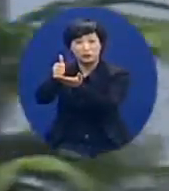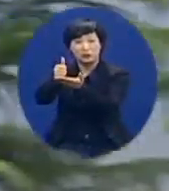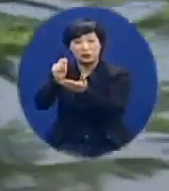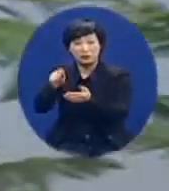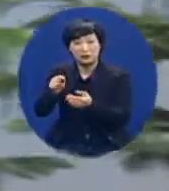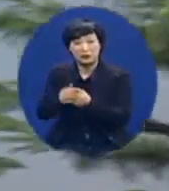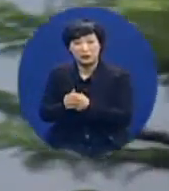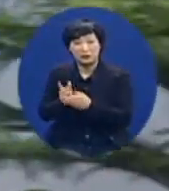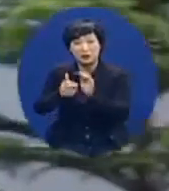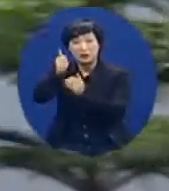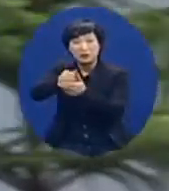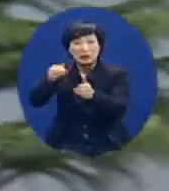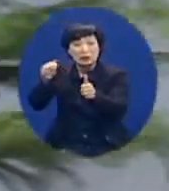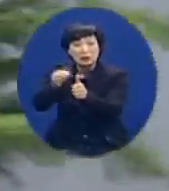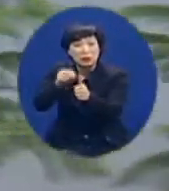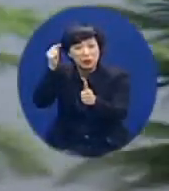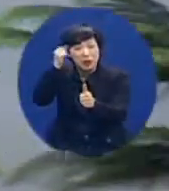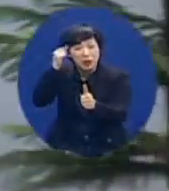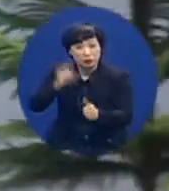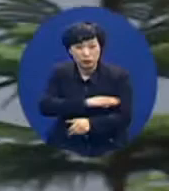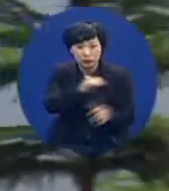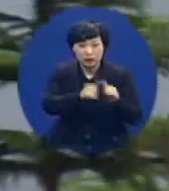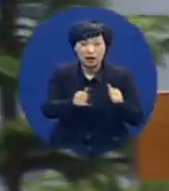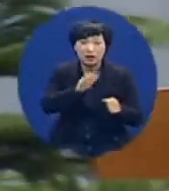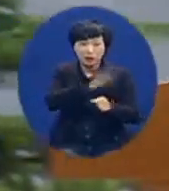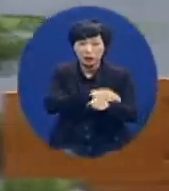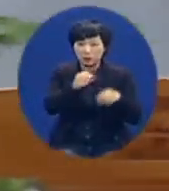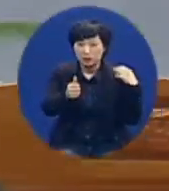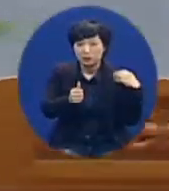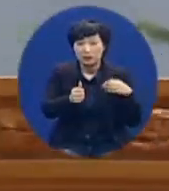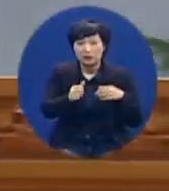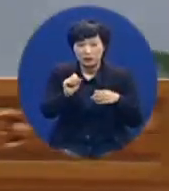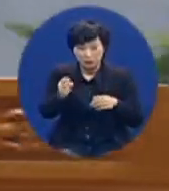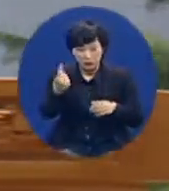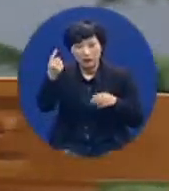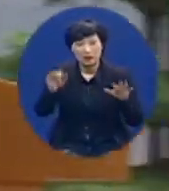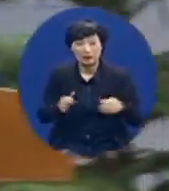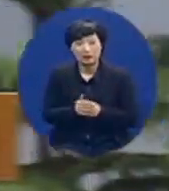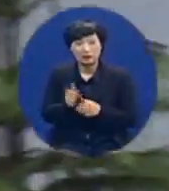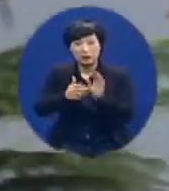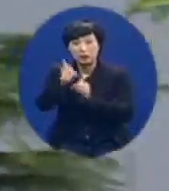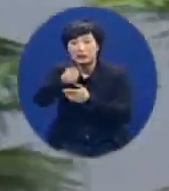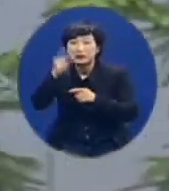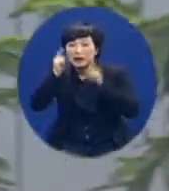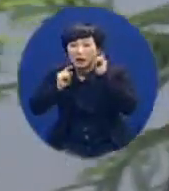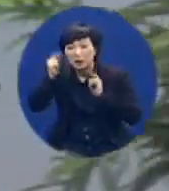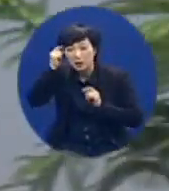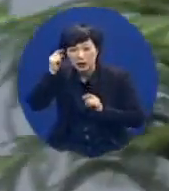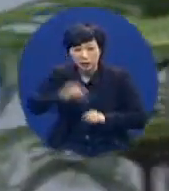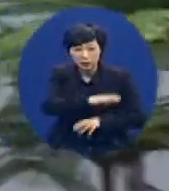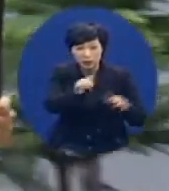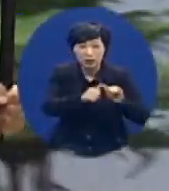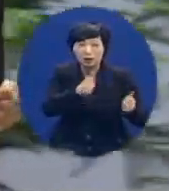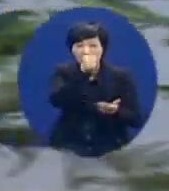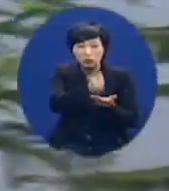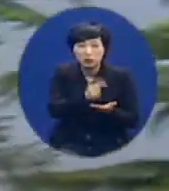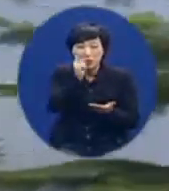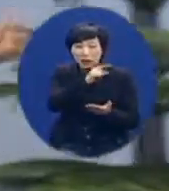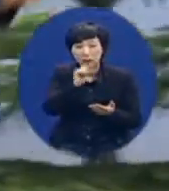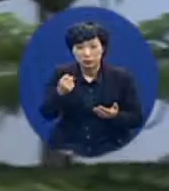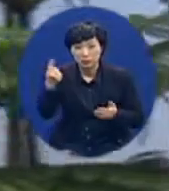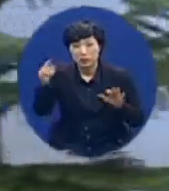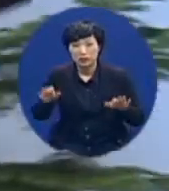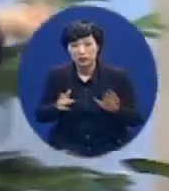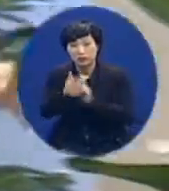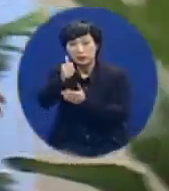pierced for our transgression. He was crushed for our iniquities. The punishment that brought us peace was upon